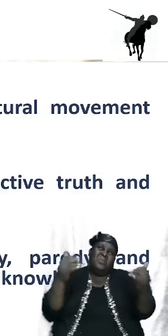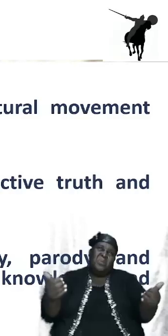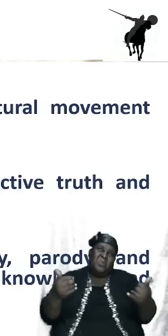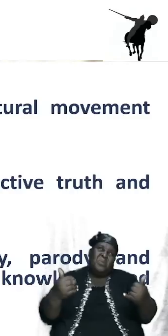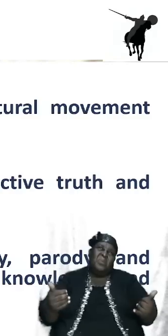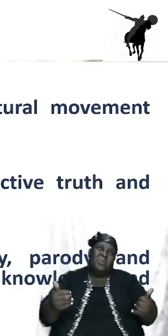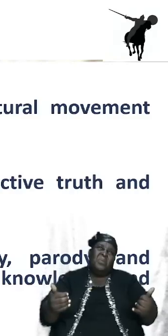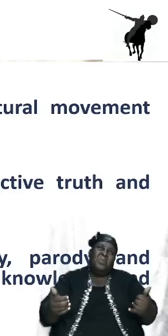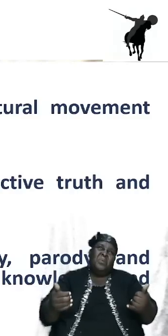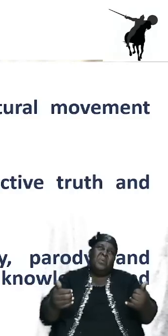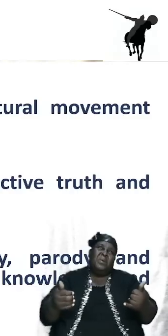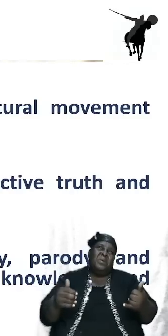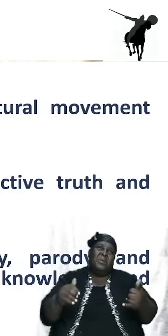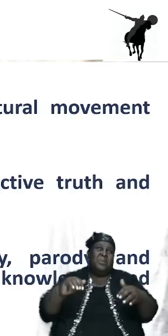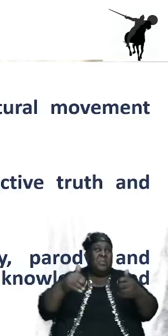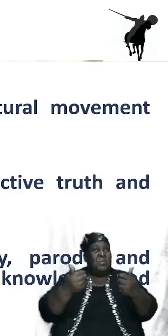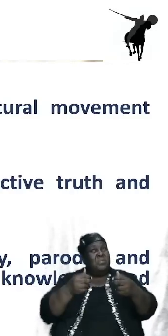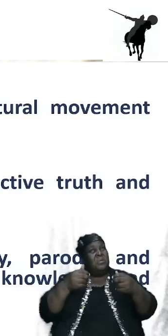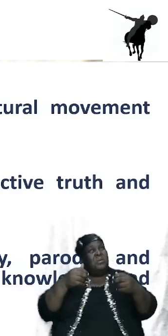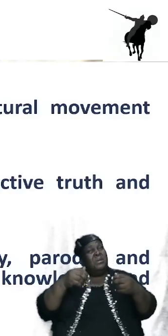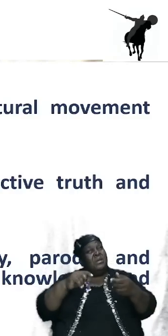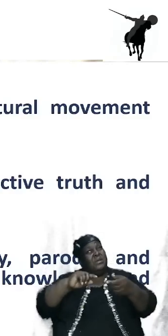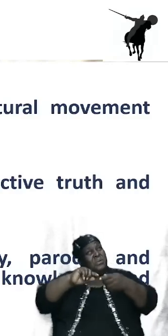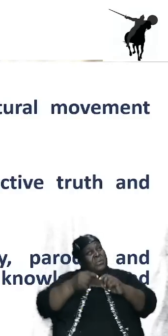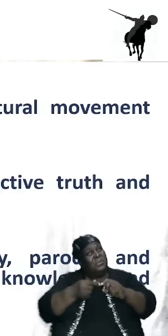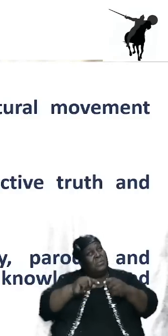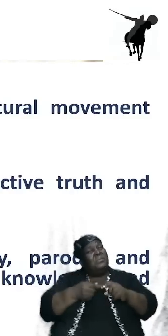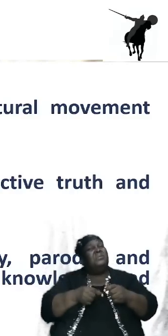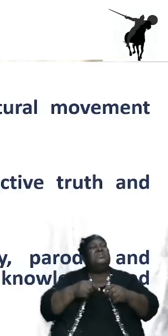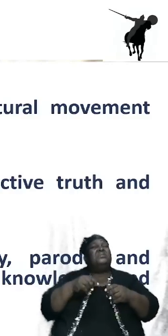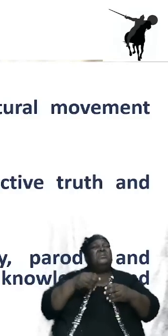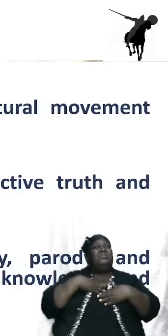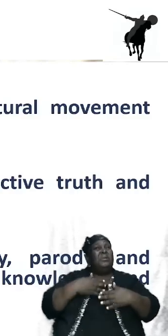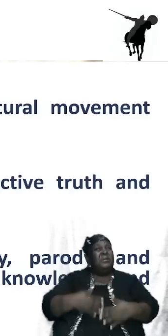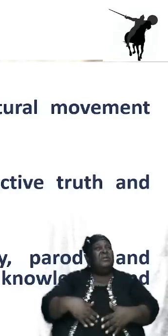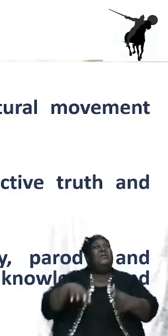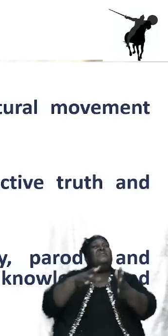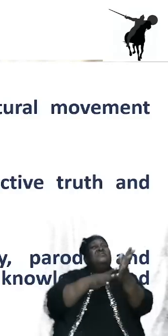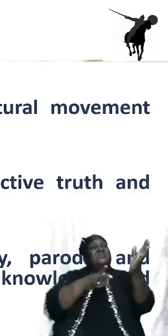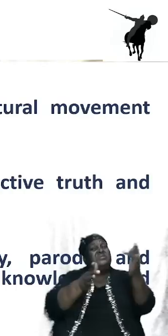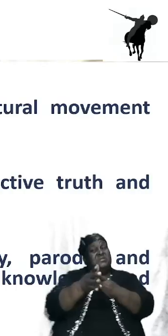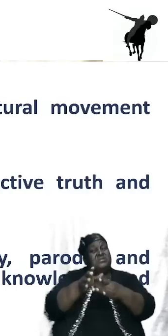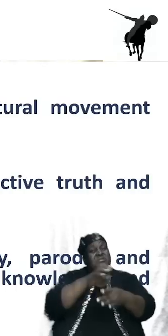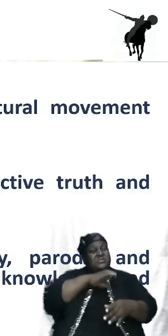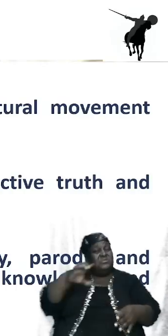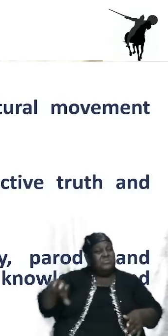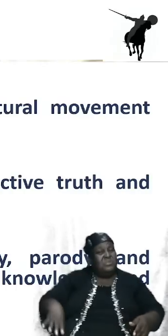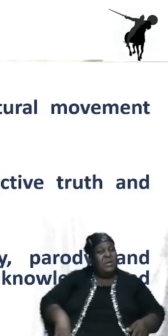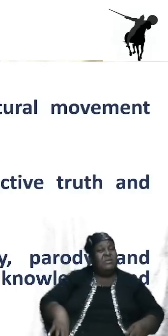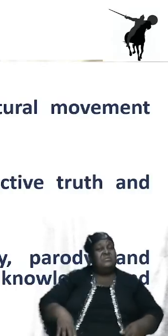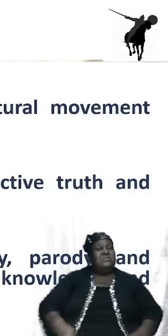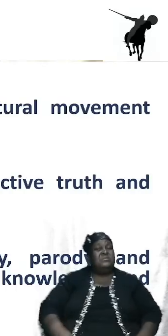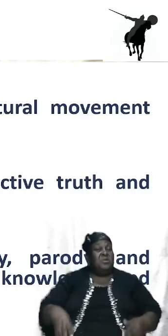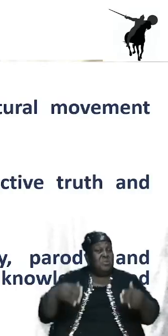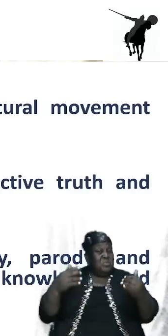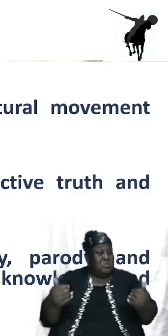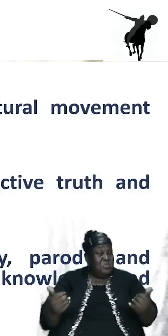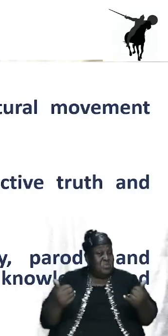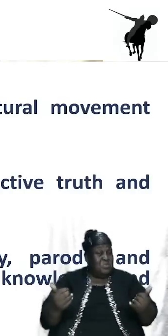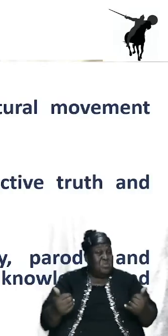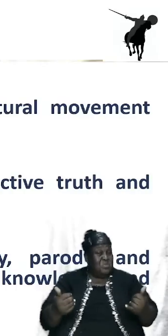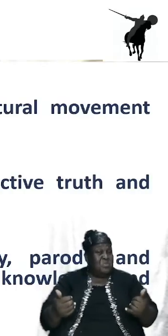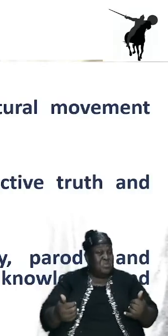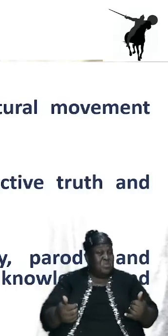body. There's a period of time that they call, in order for you to understand postmodernism, you have to go back to modern time, modernism, and you have to go